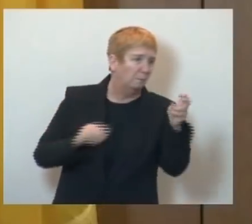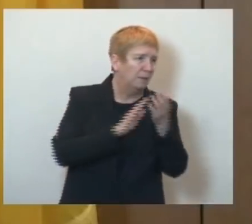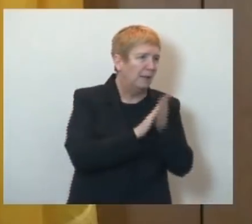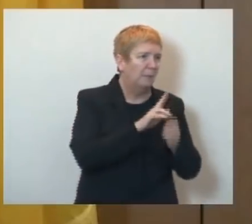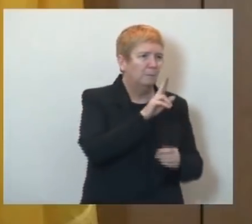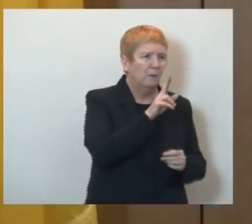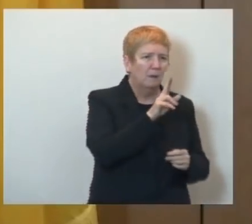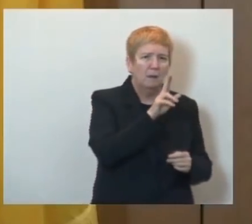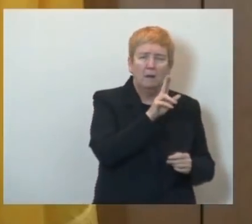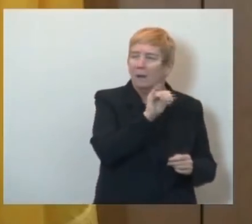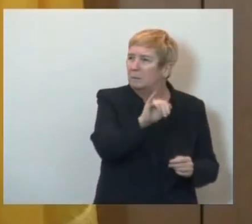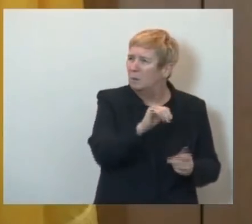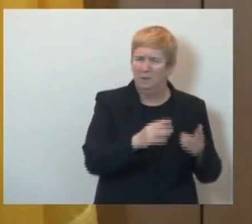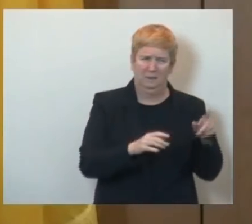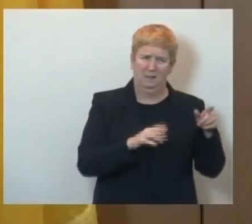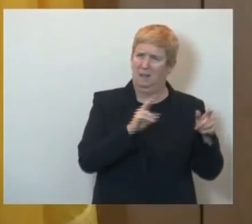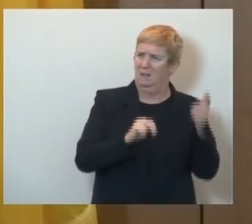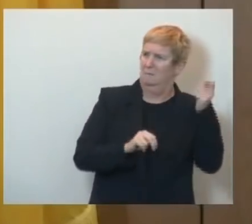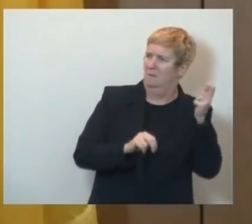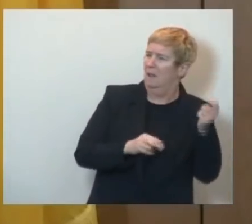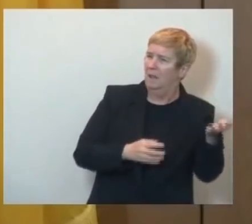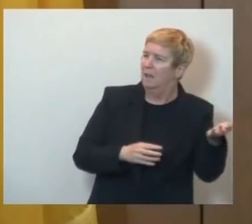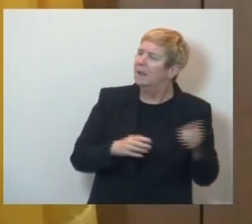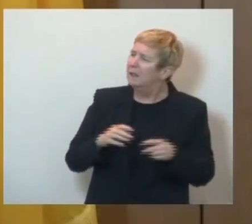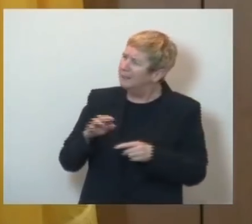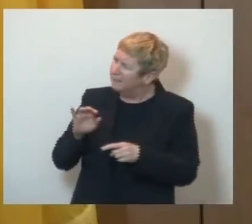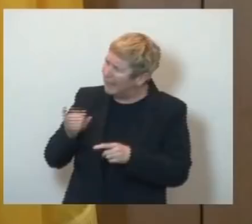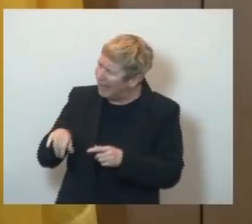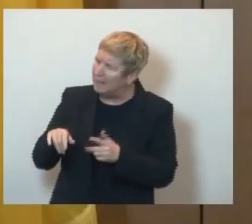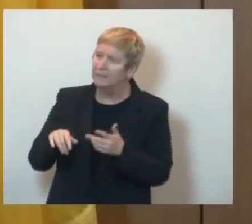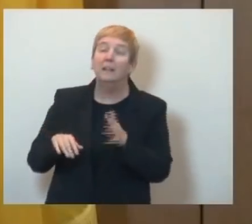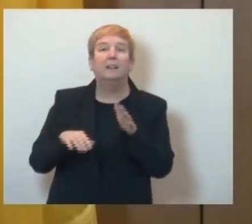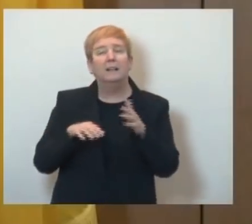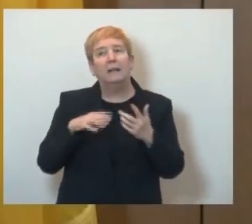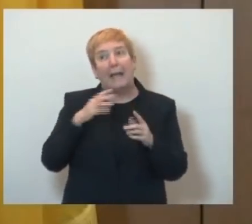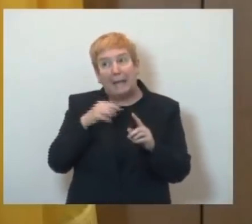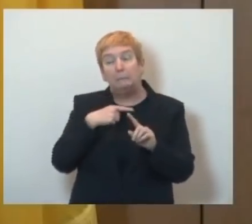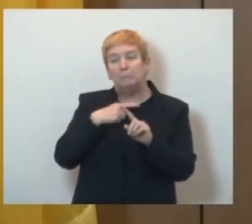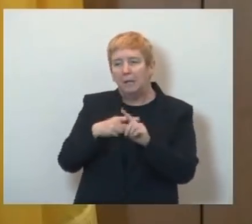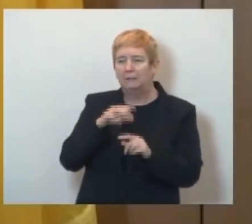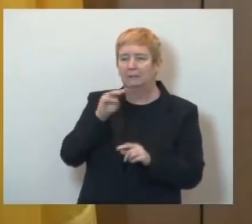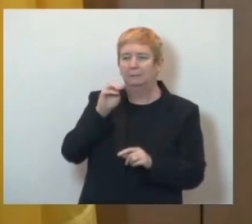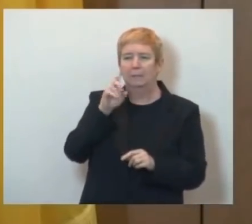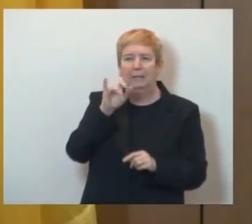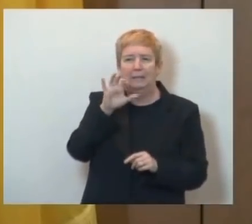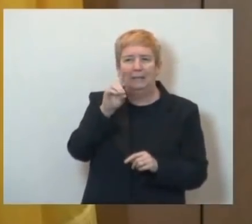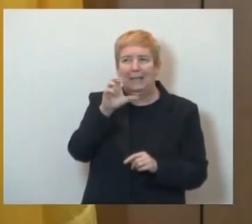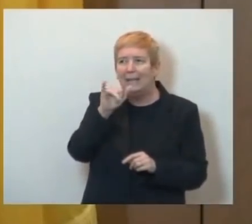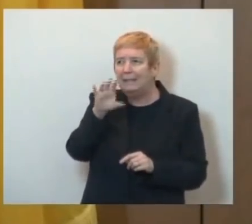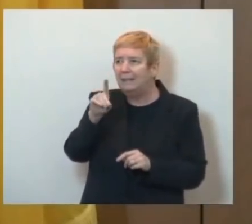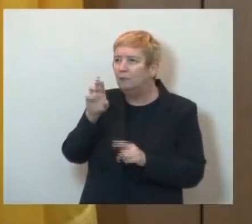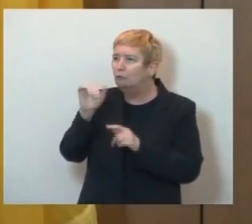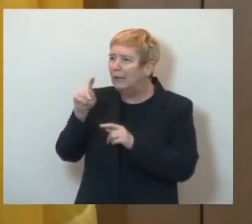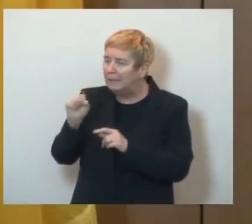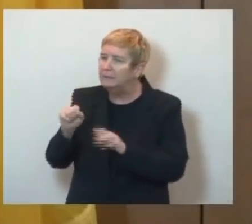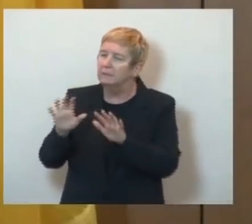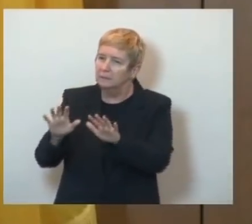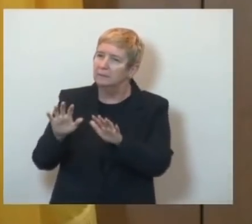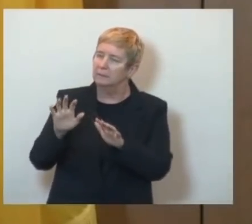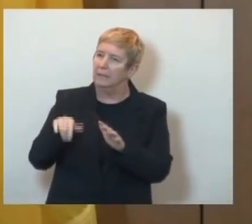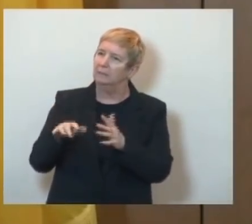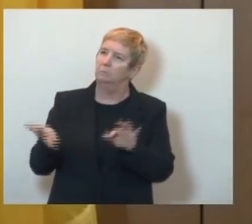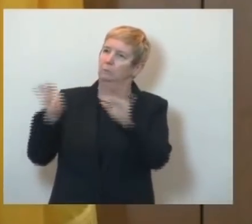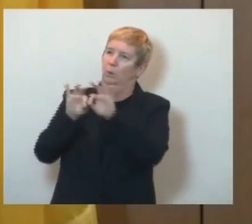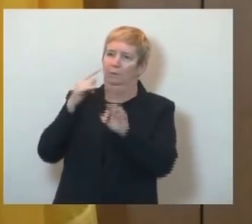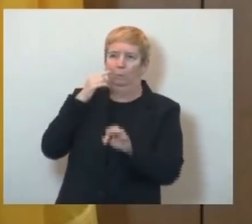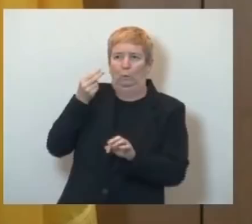hospitals that, in addition to increased Medicaid rates, which is not the only resource that hospitals need, but a big one in New